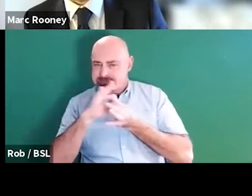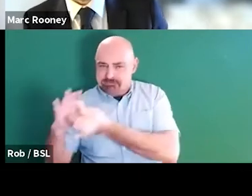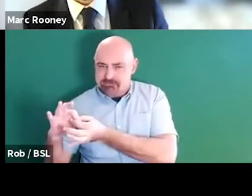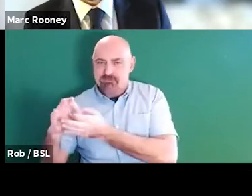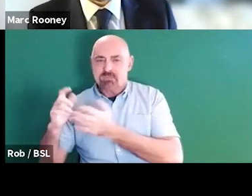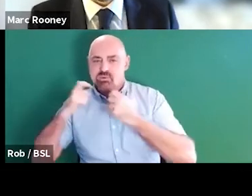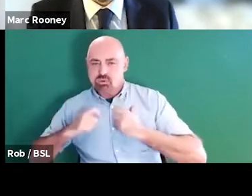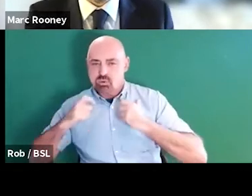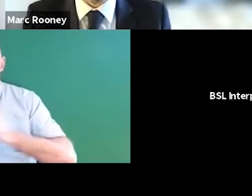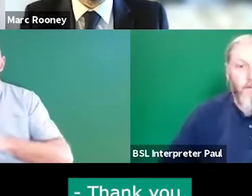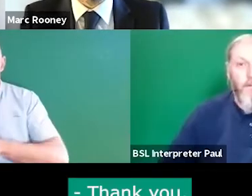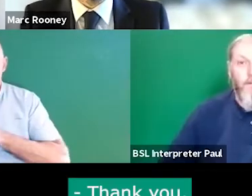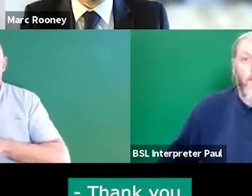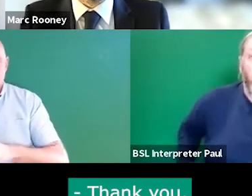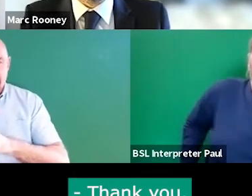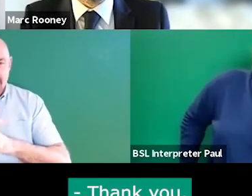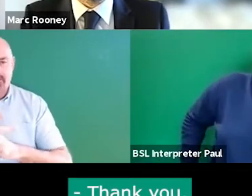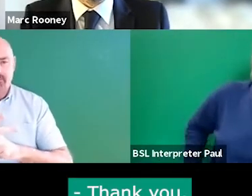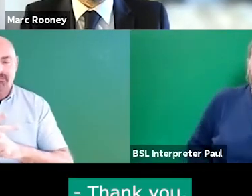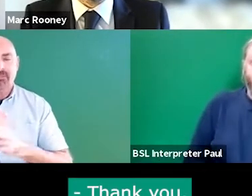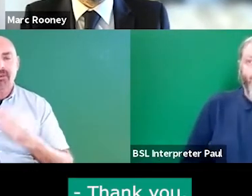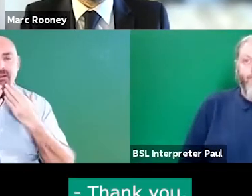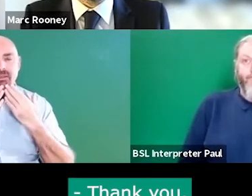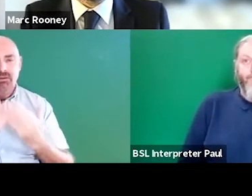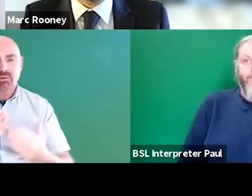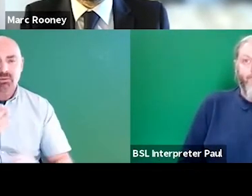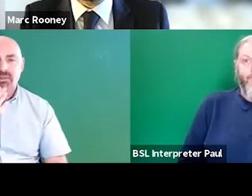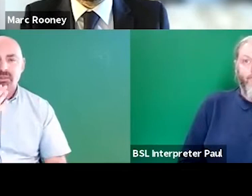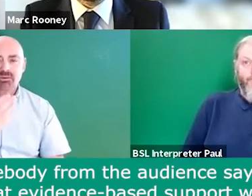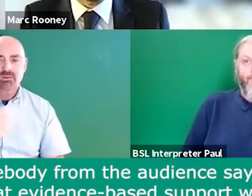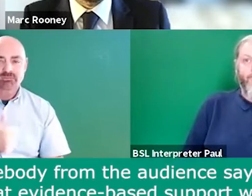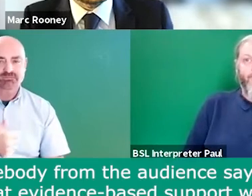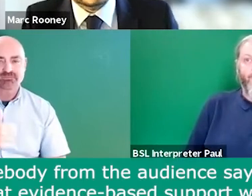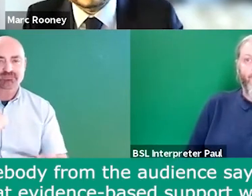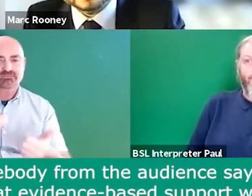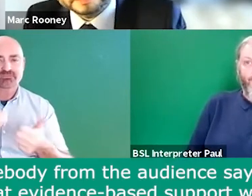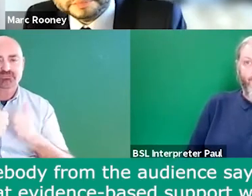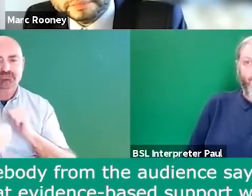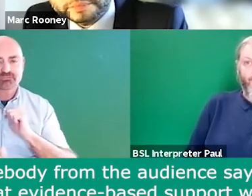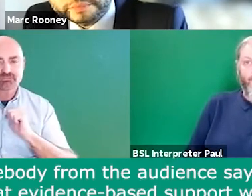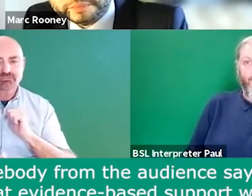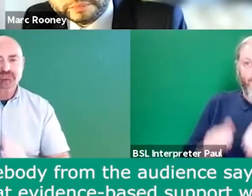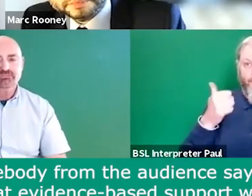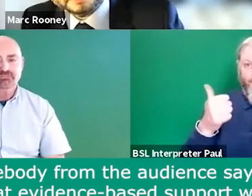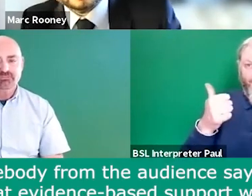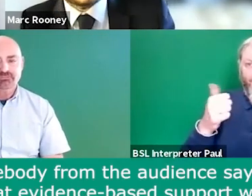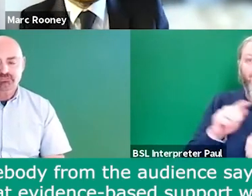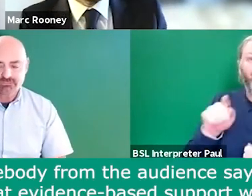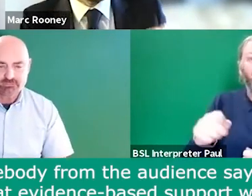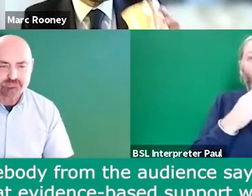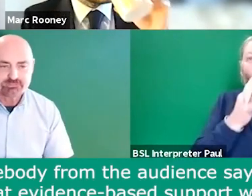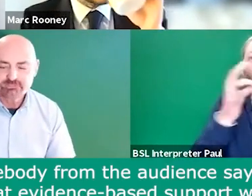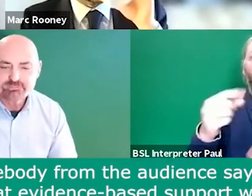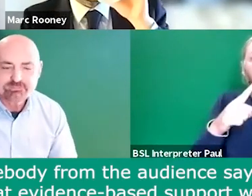robust. Thank you. Andrea, somebody from the audience says, we all know that